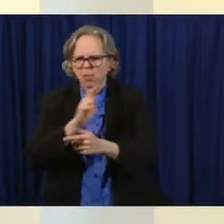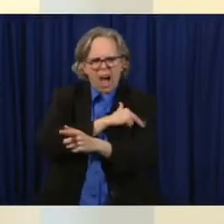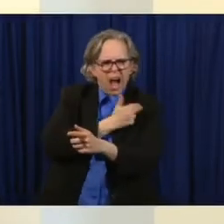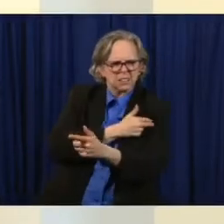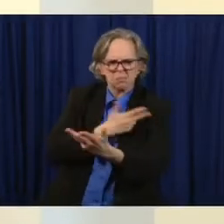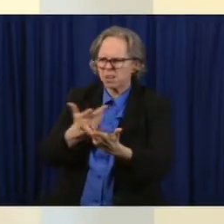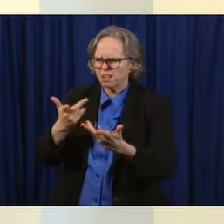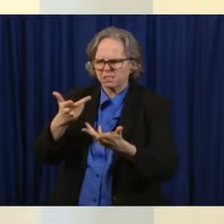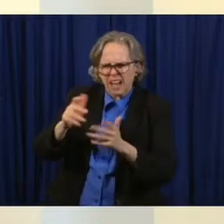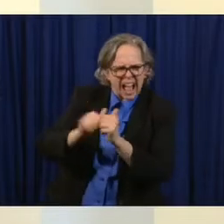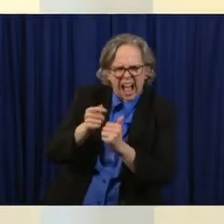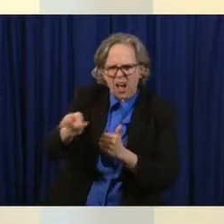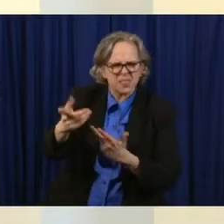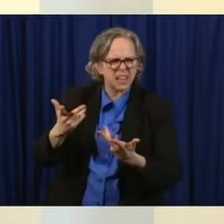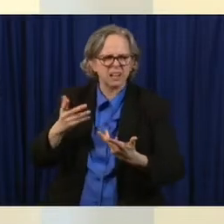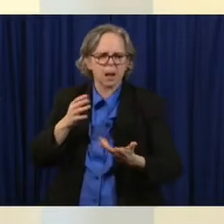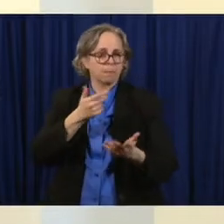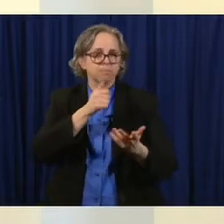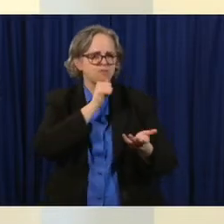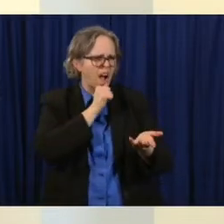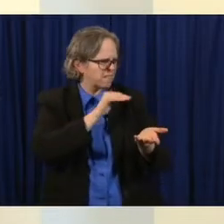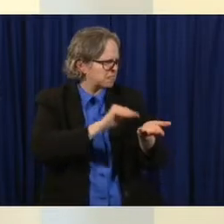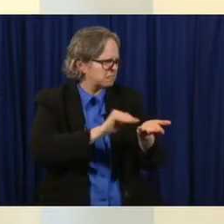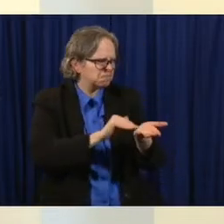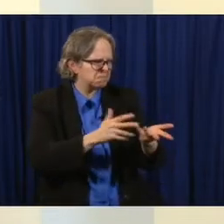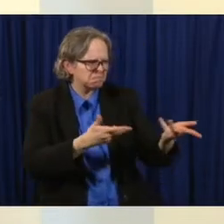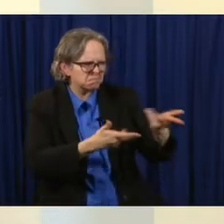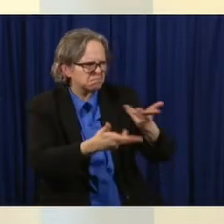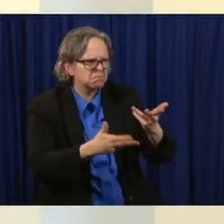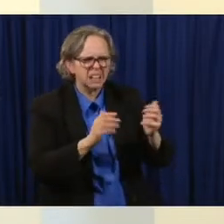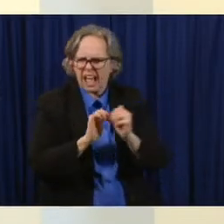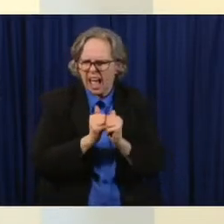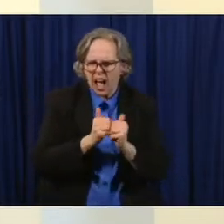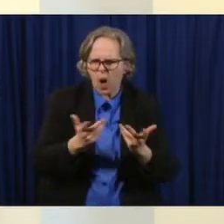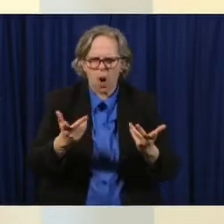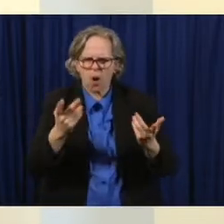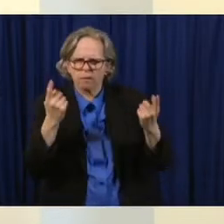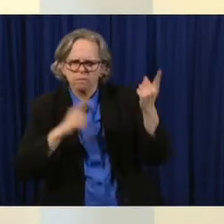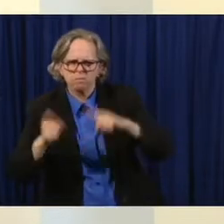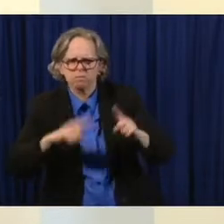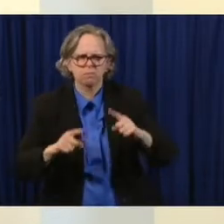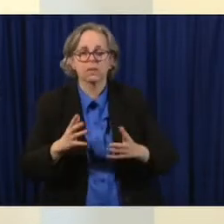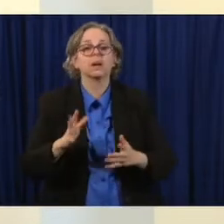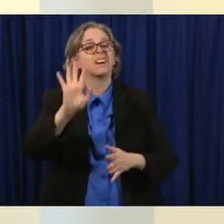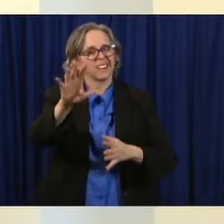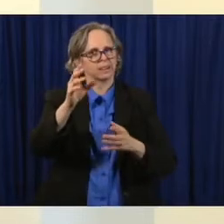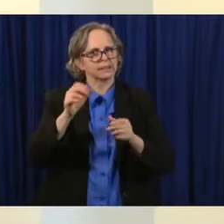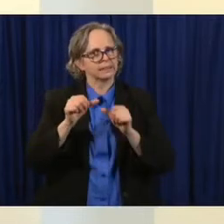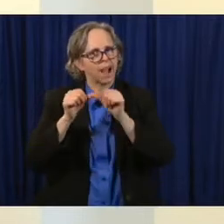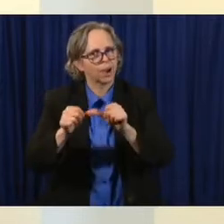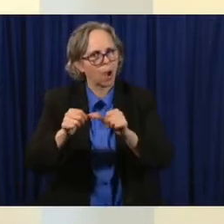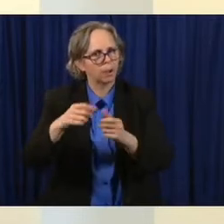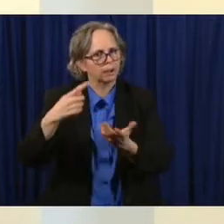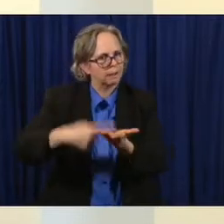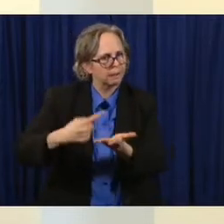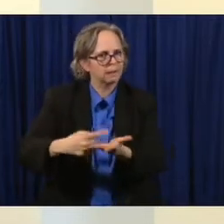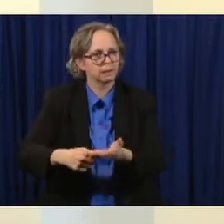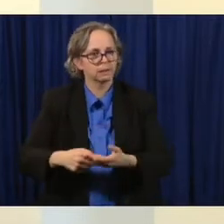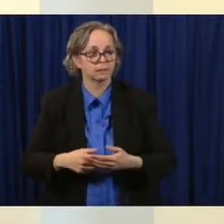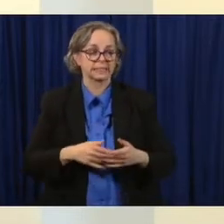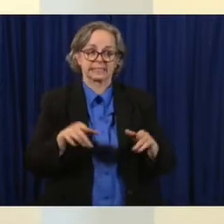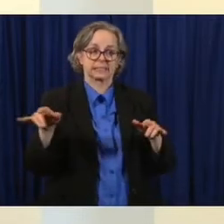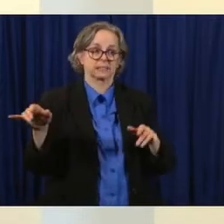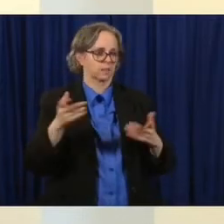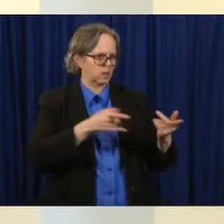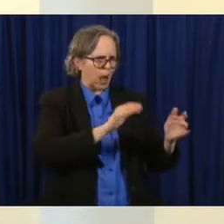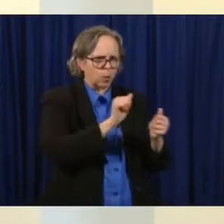sorts of private providers out in the community. So that work is still ongoing. Similarly to business, we're looking at what are the